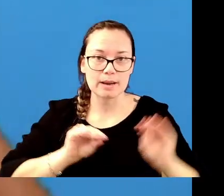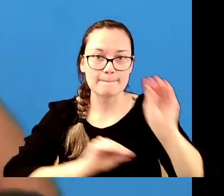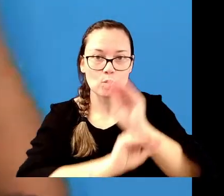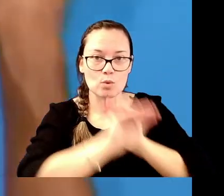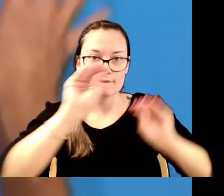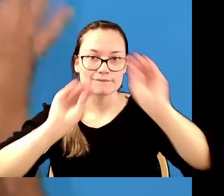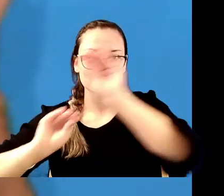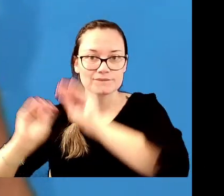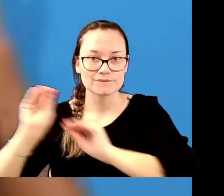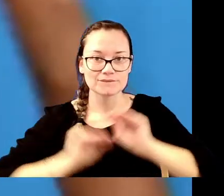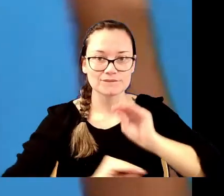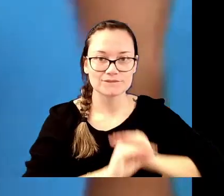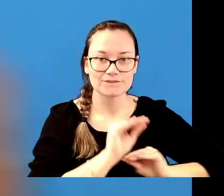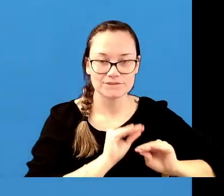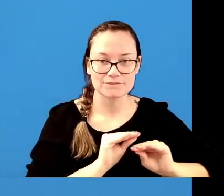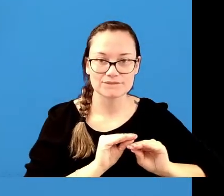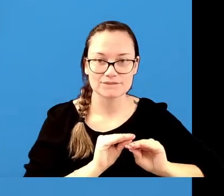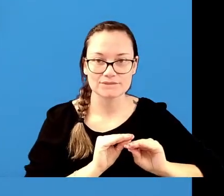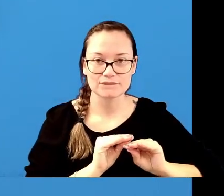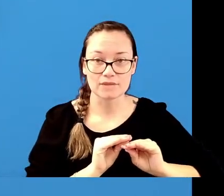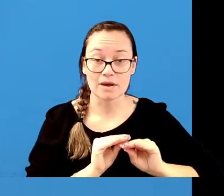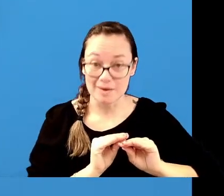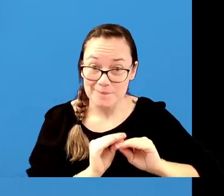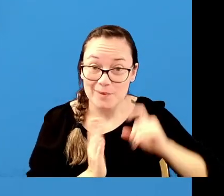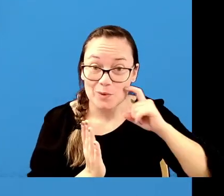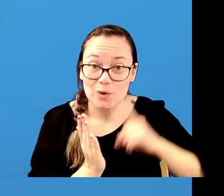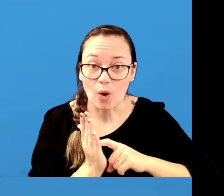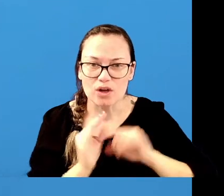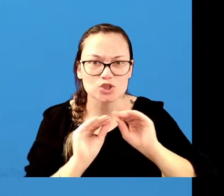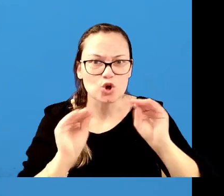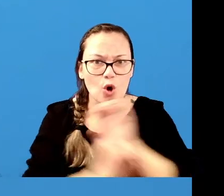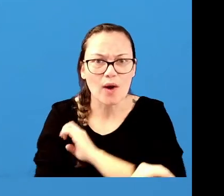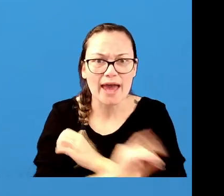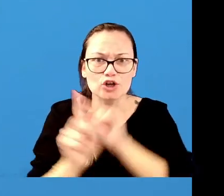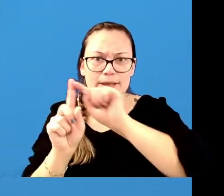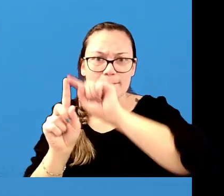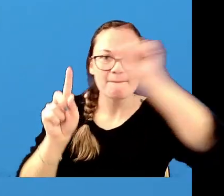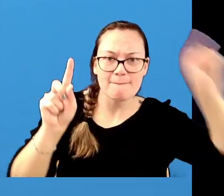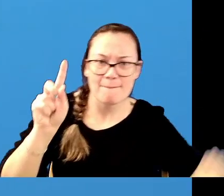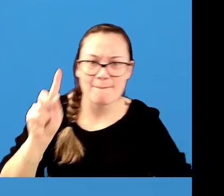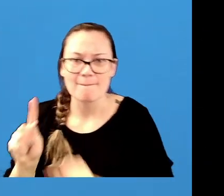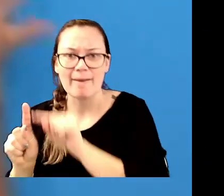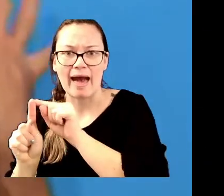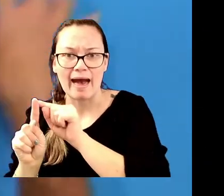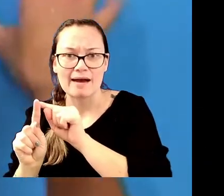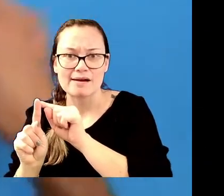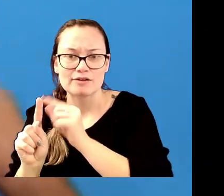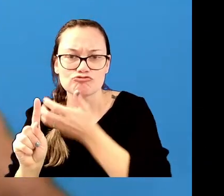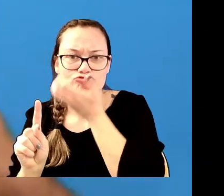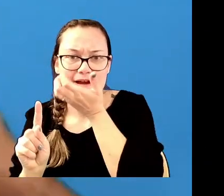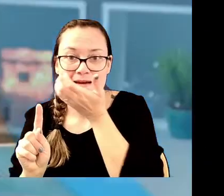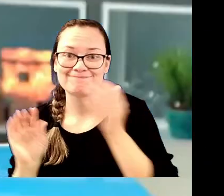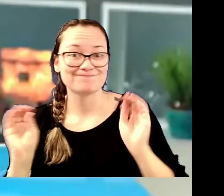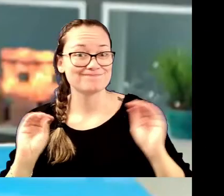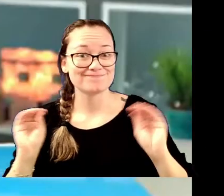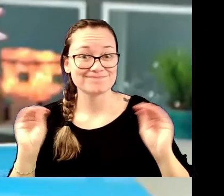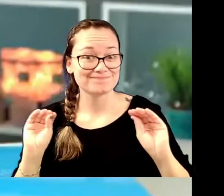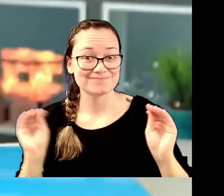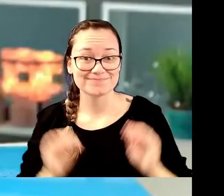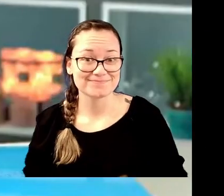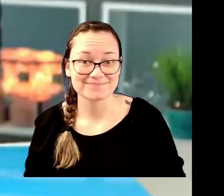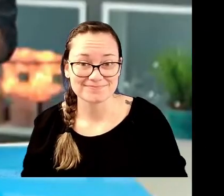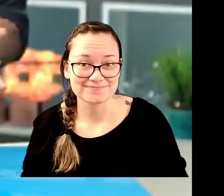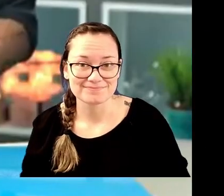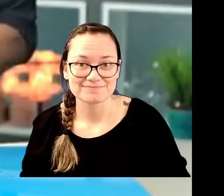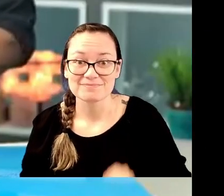again, none of this energy is coming back to the grass. There's no arrows that are giving that energy back to the grass, right? Because